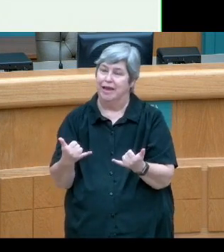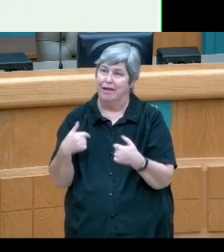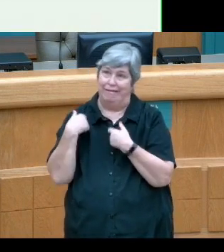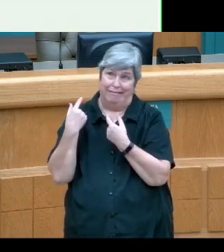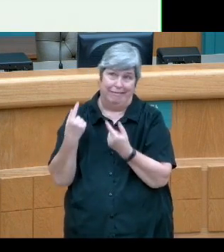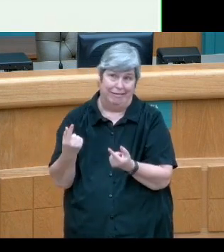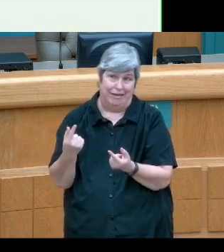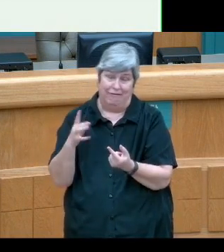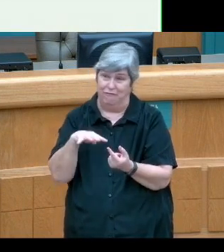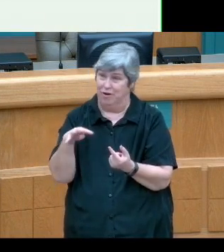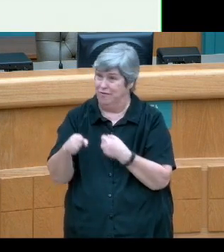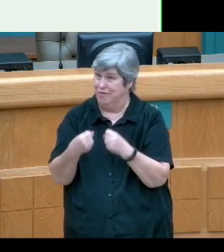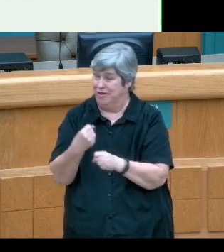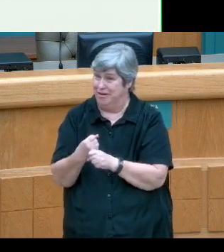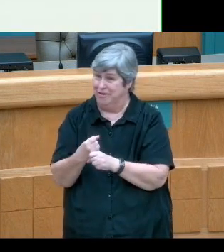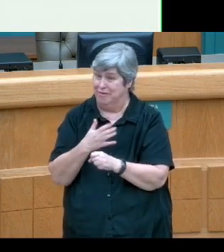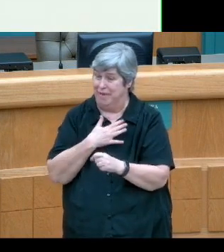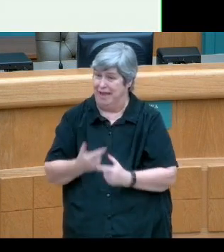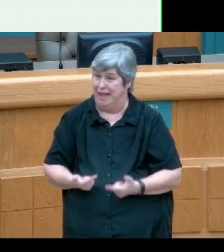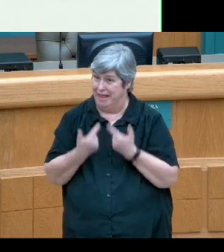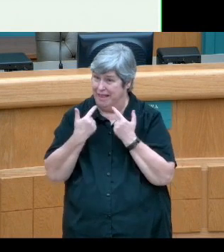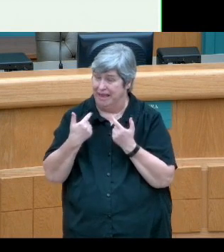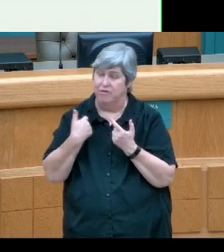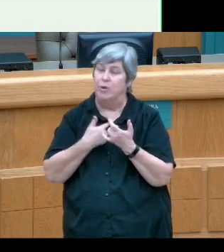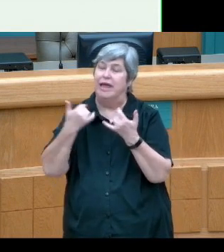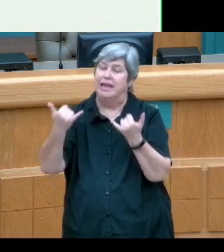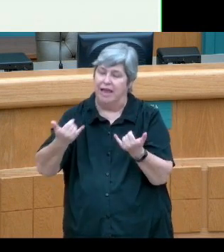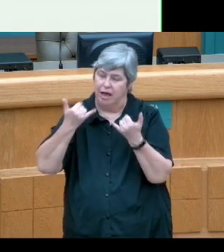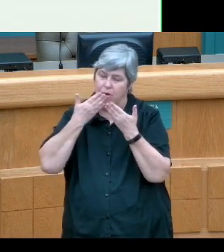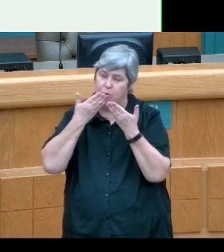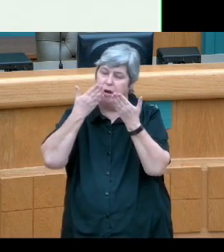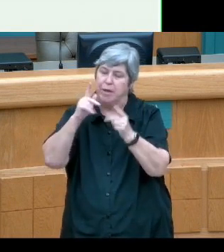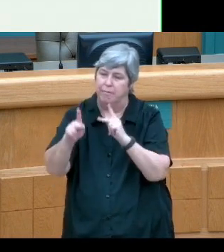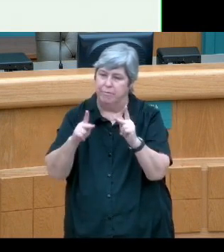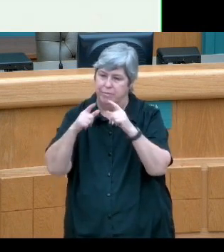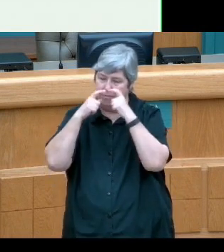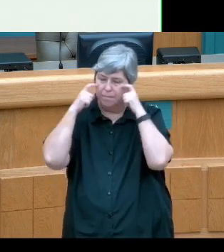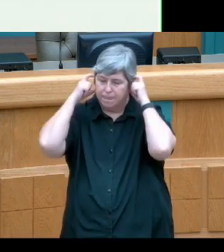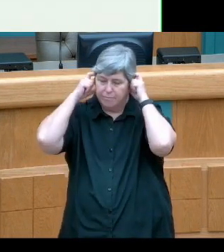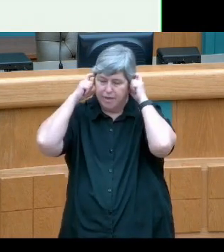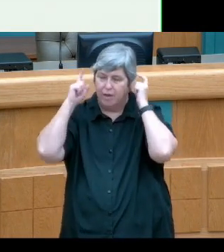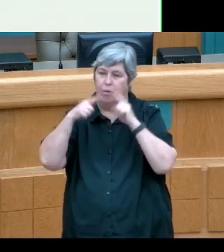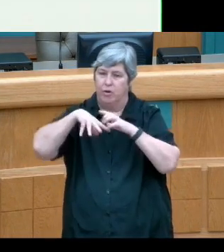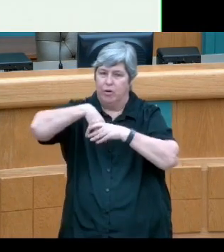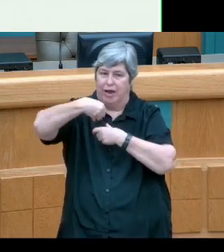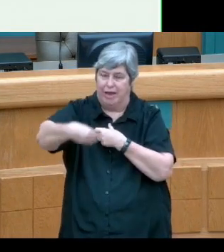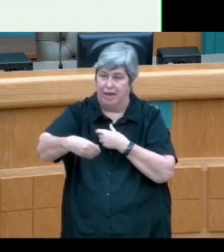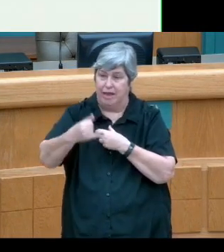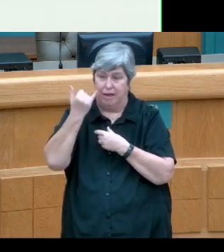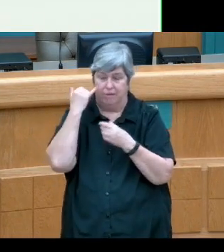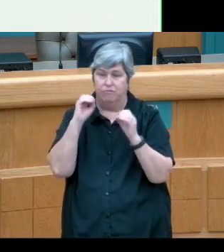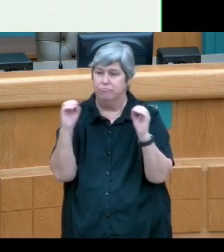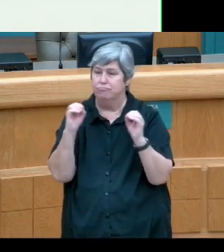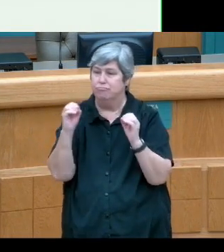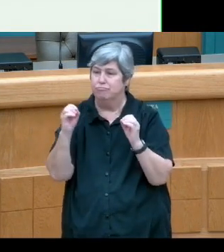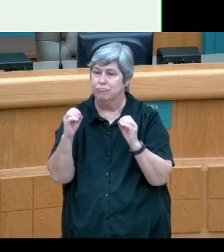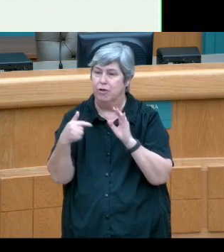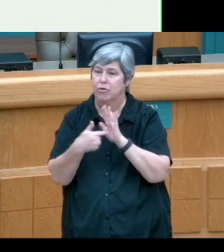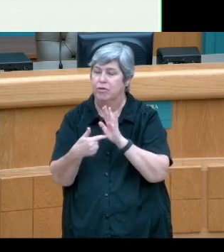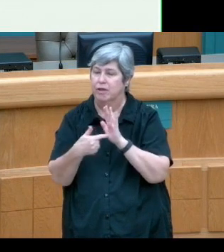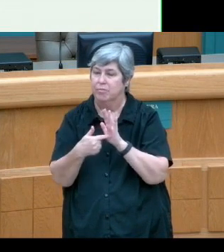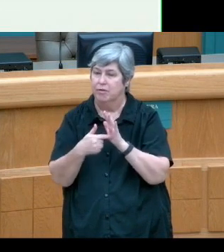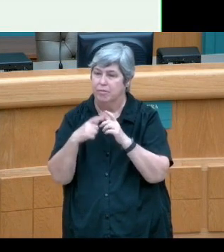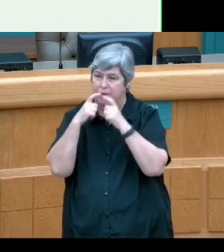44 years of life, that in the United States we've been recommending that people wear a mask out in public. If you're asymptomatic and you wear a mask, you're